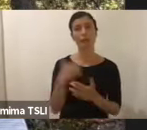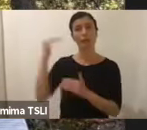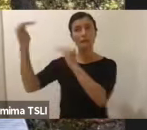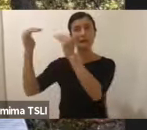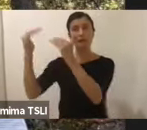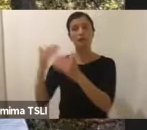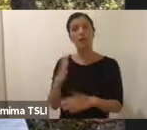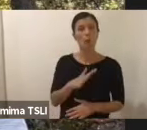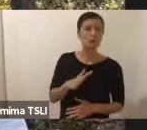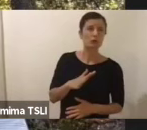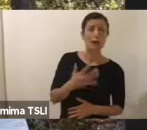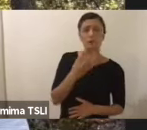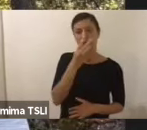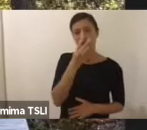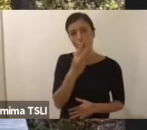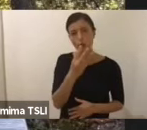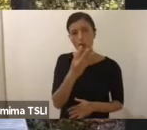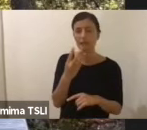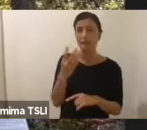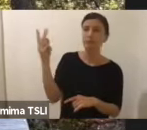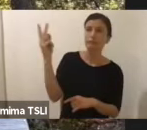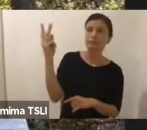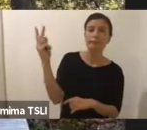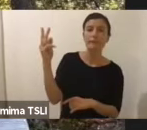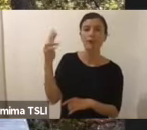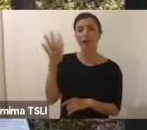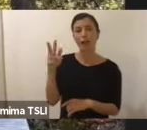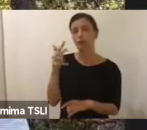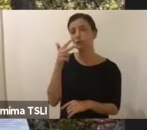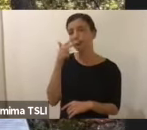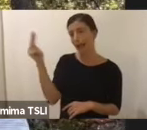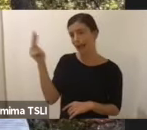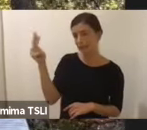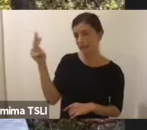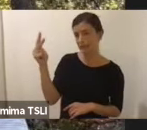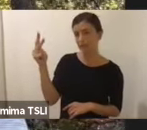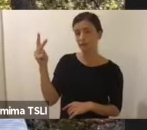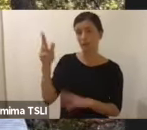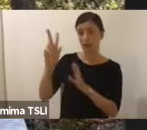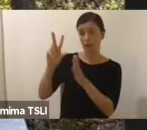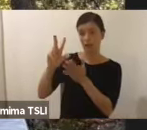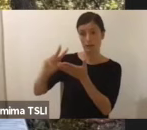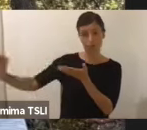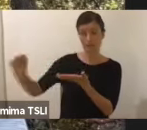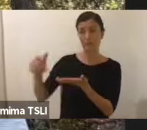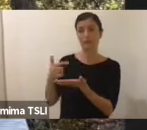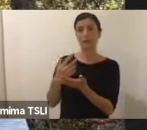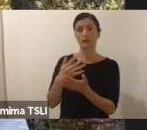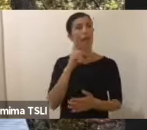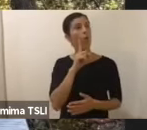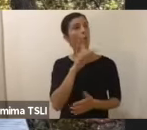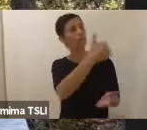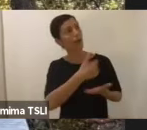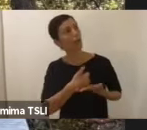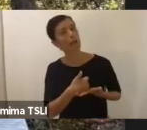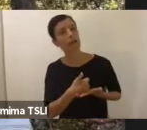13 they may have been 18 or so uh left me there and she came to help me and at that moment i was